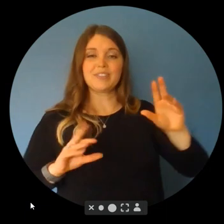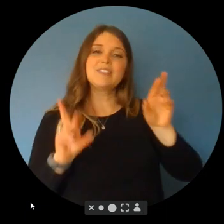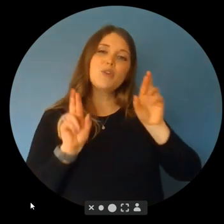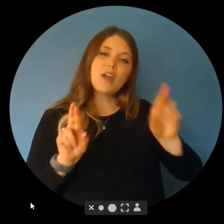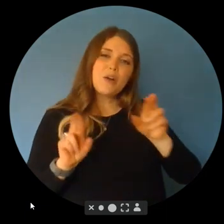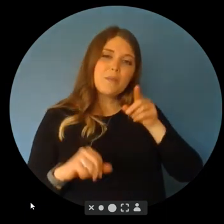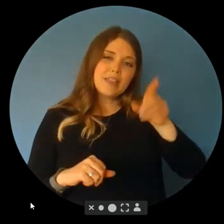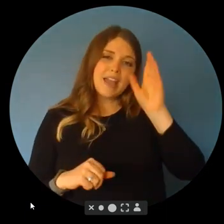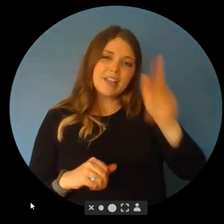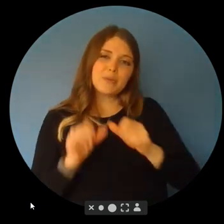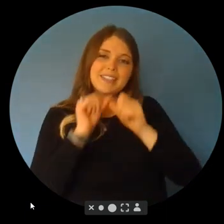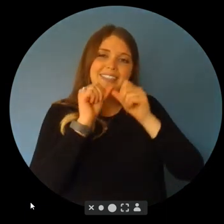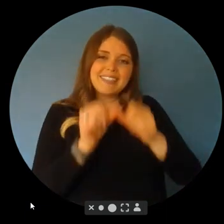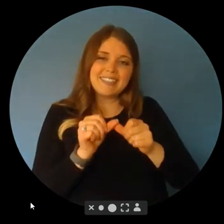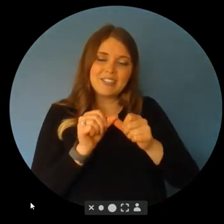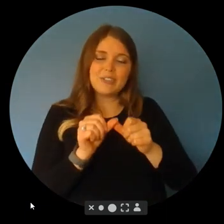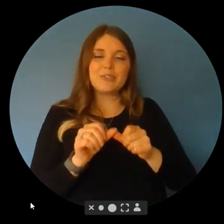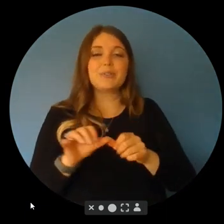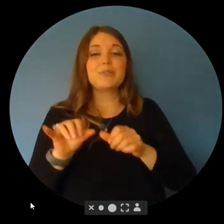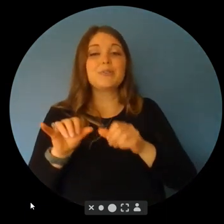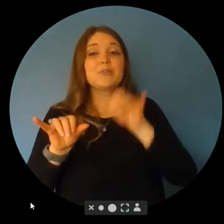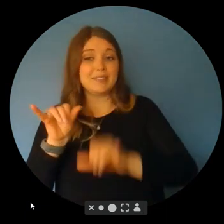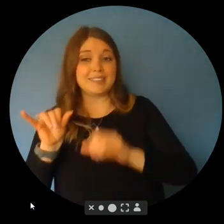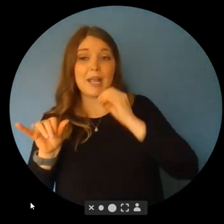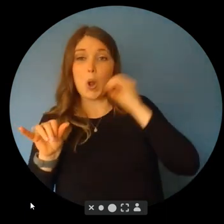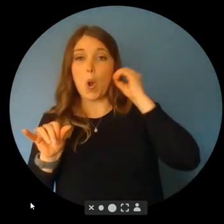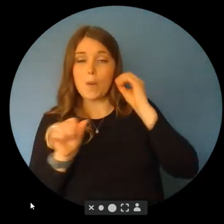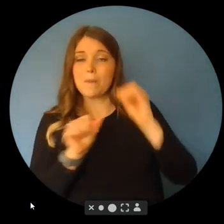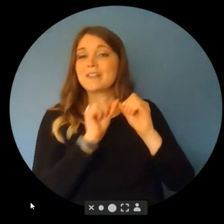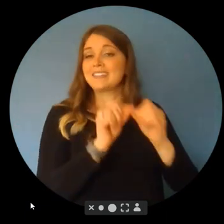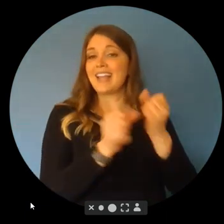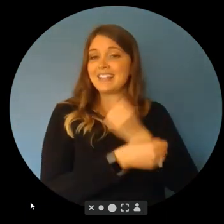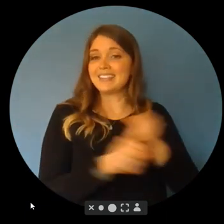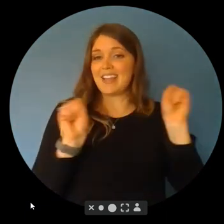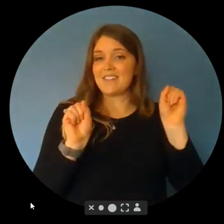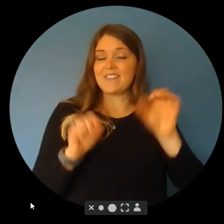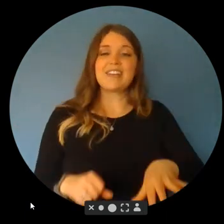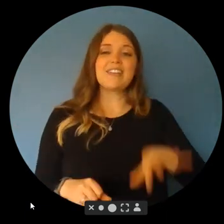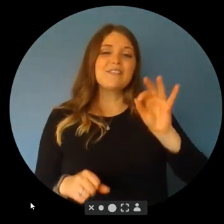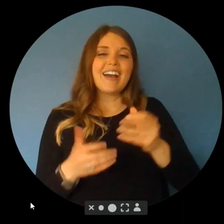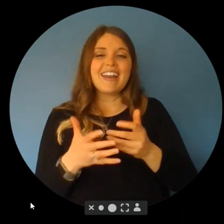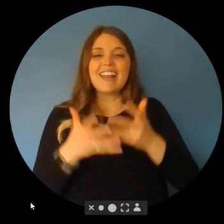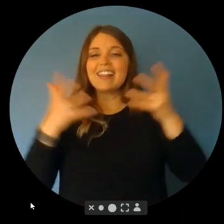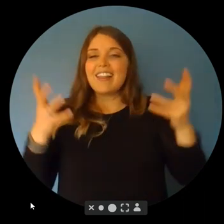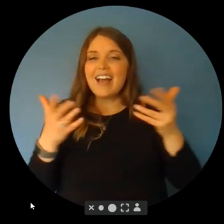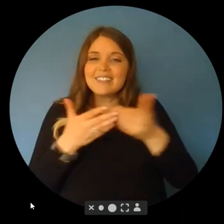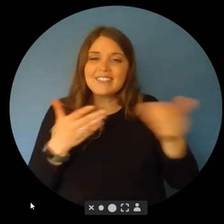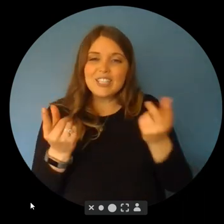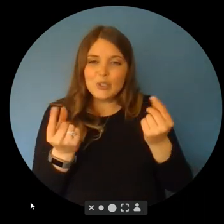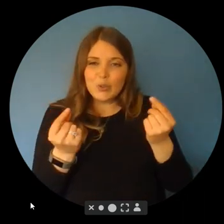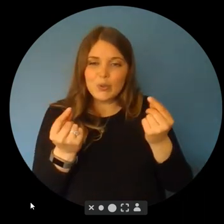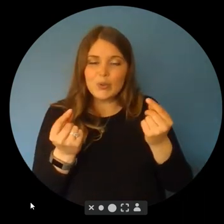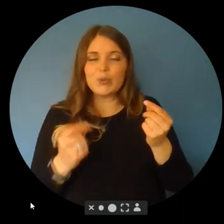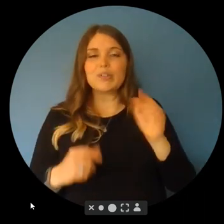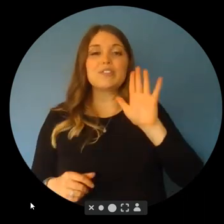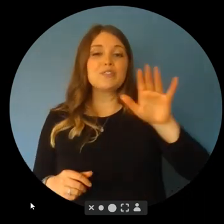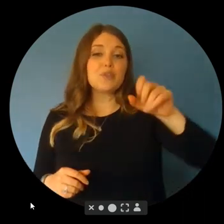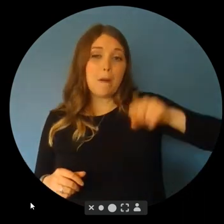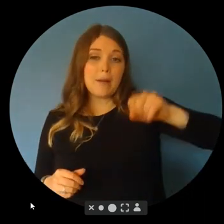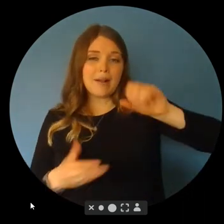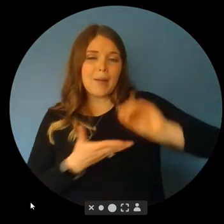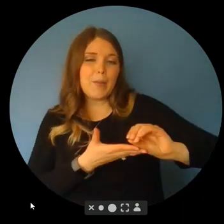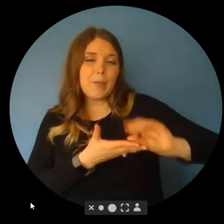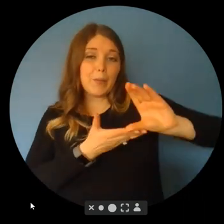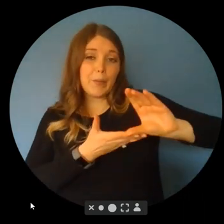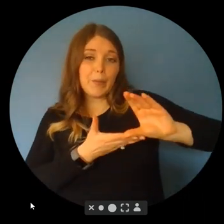will continue to stay home and stay safe, and that you will find lots of things to do to fill up your own bucket, and that you